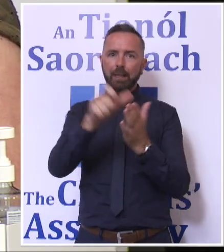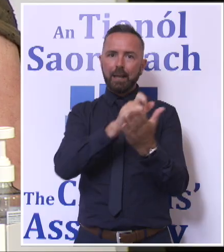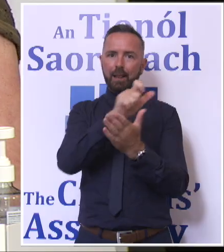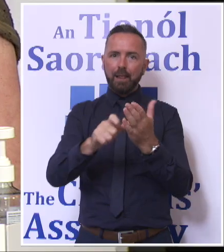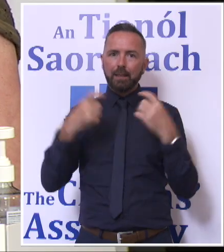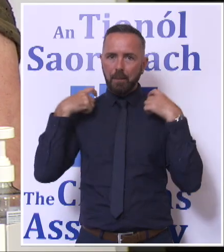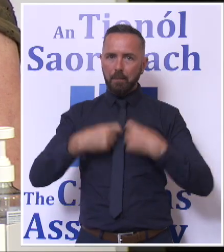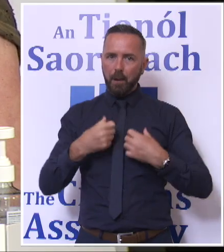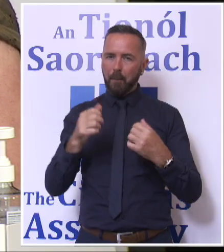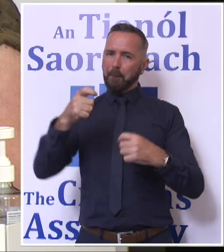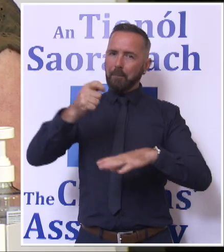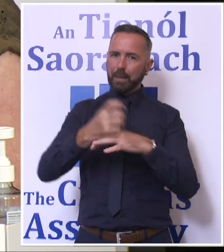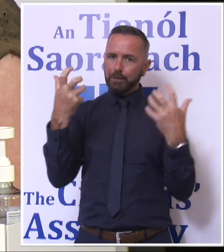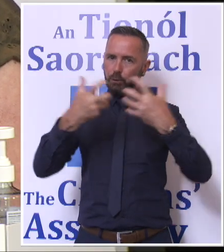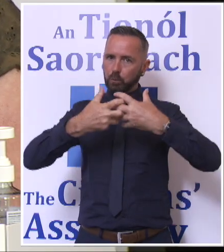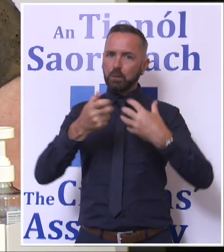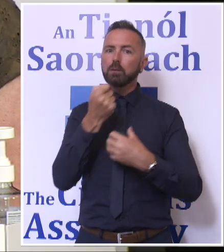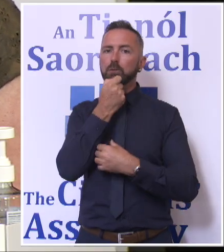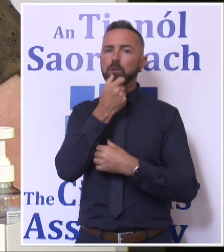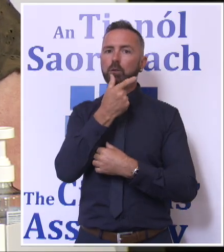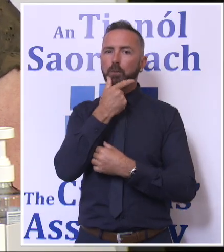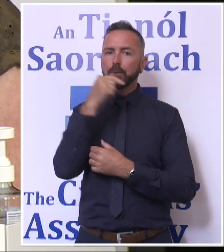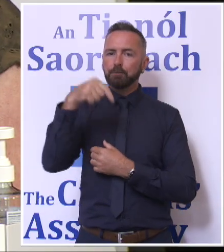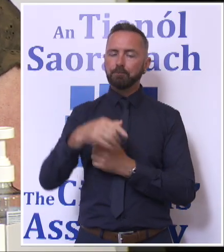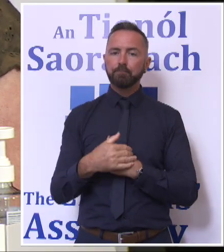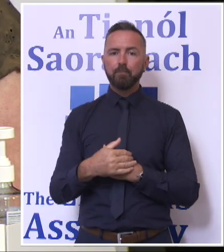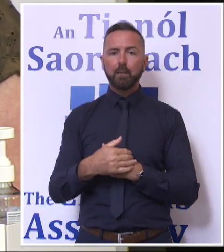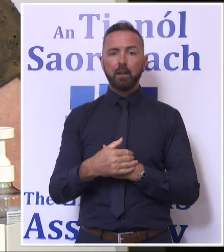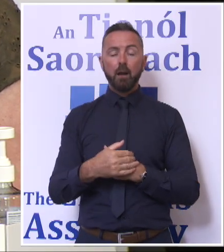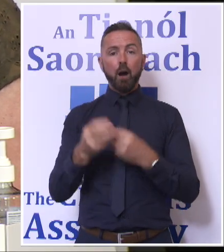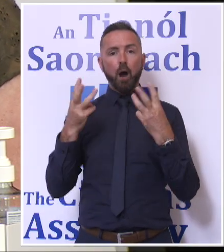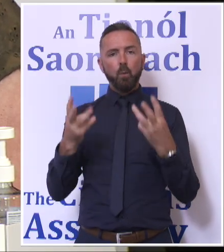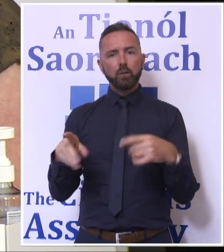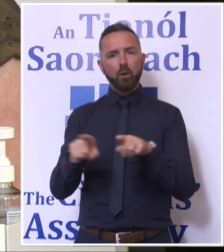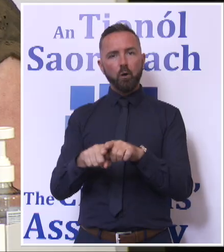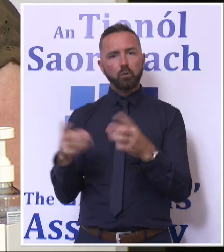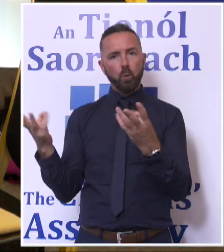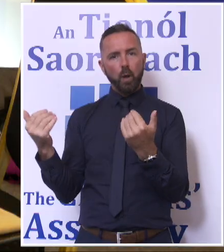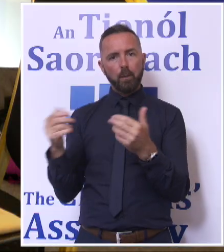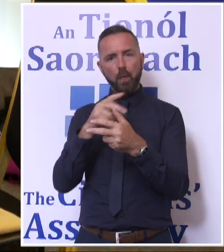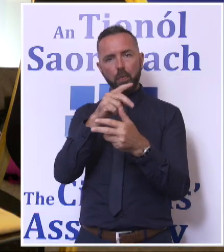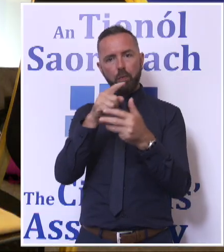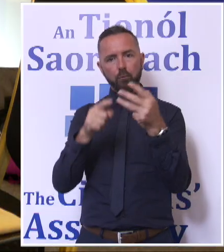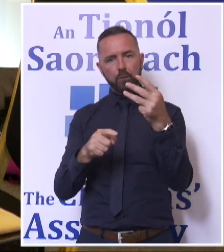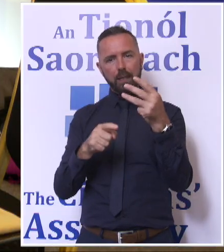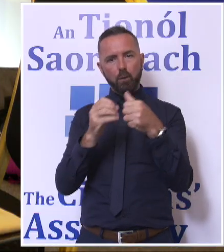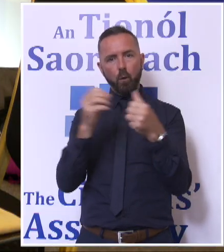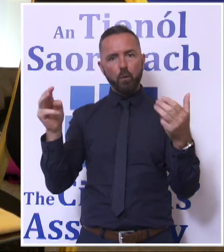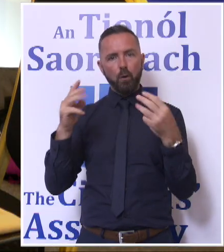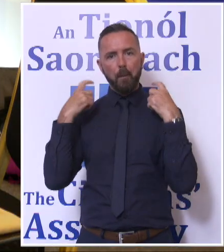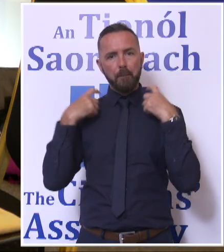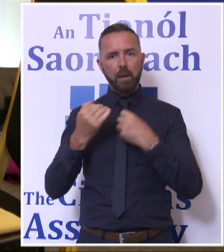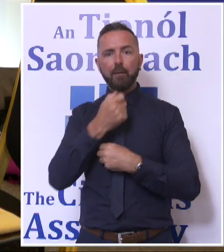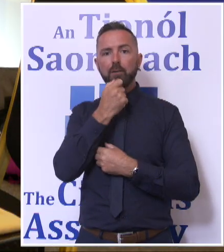best suit Dublin. Before I begin, I'd like to welcome my three colleagues, the other three mayors of